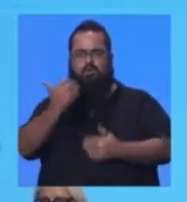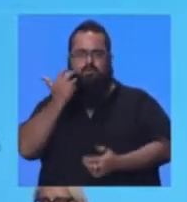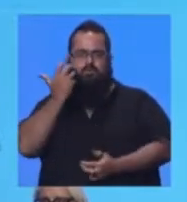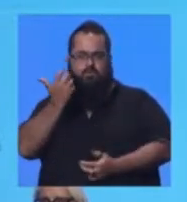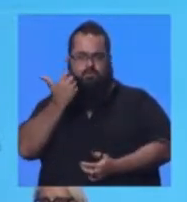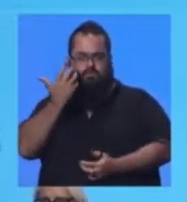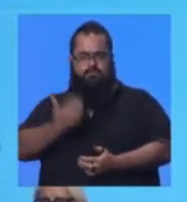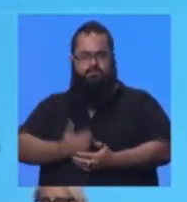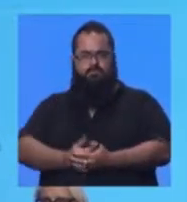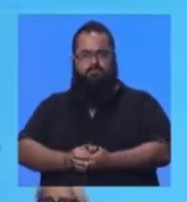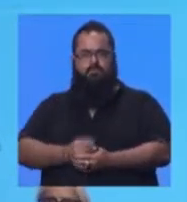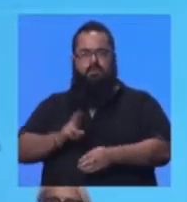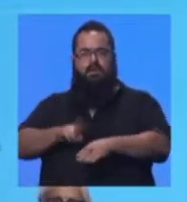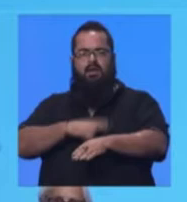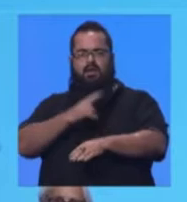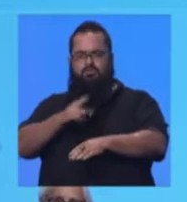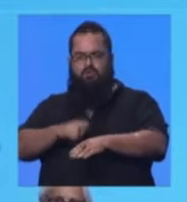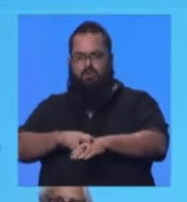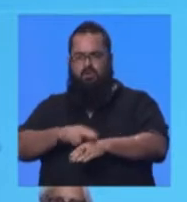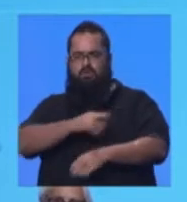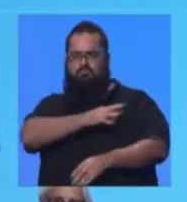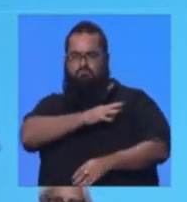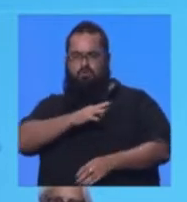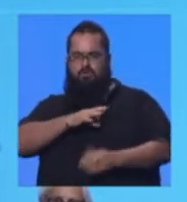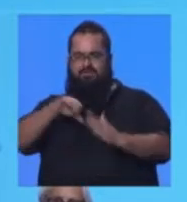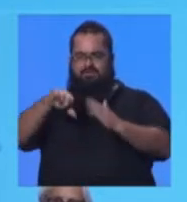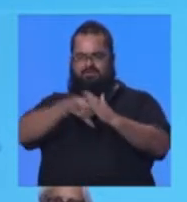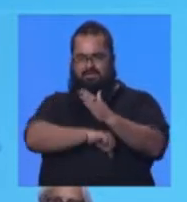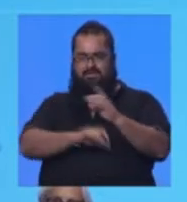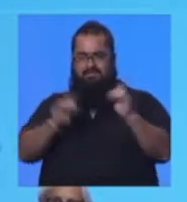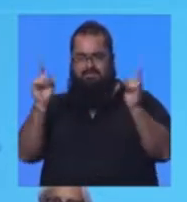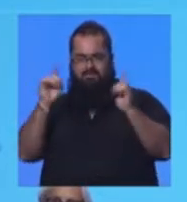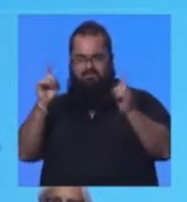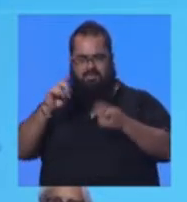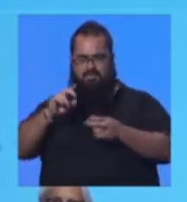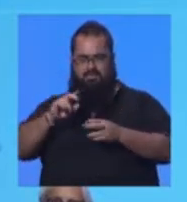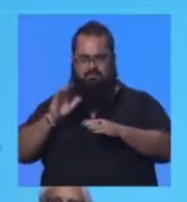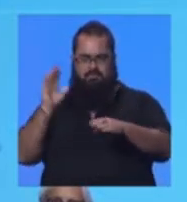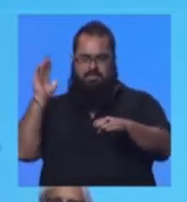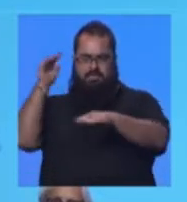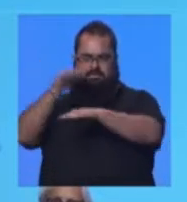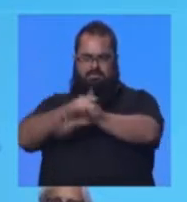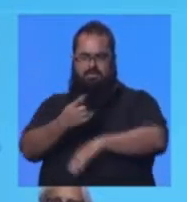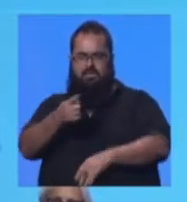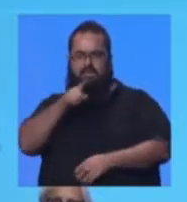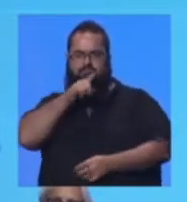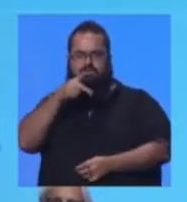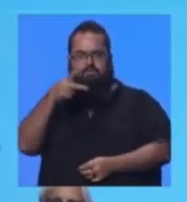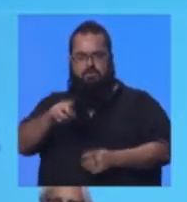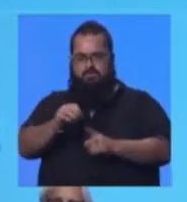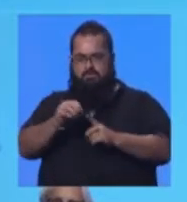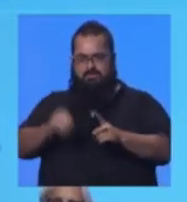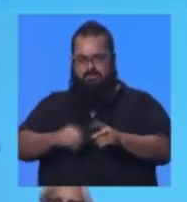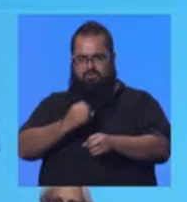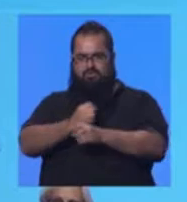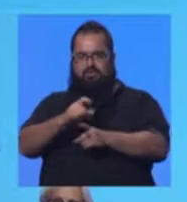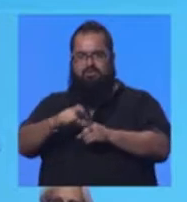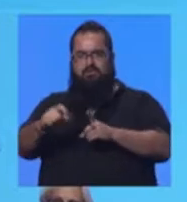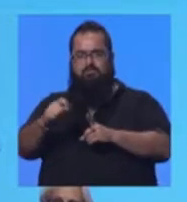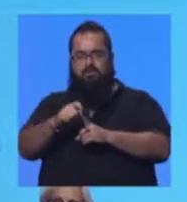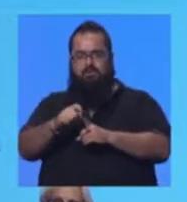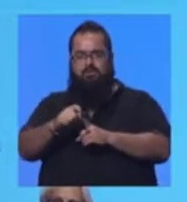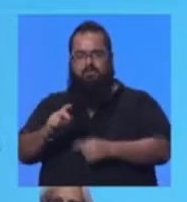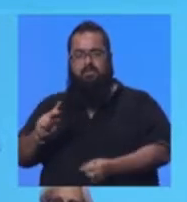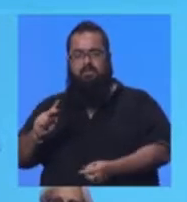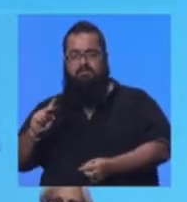National private debt currently exceeds 120% of GDP, the second highest